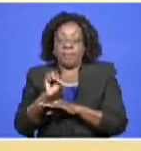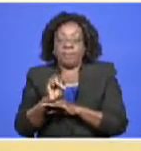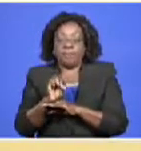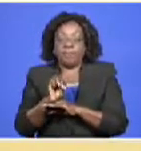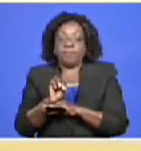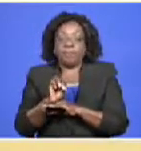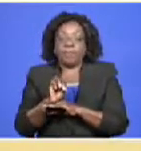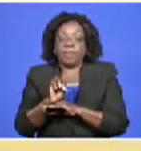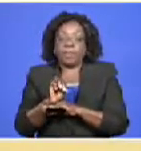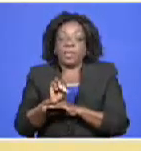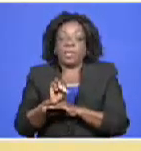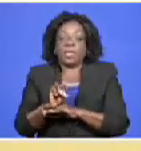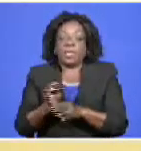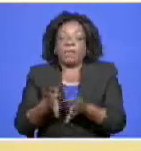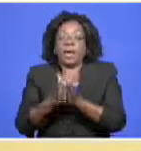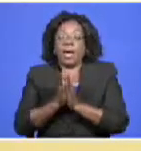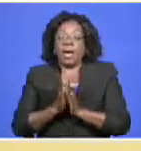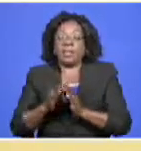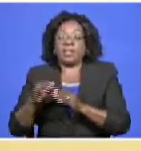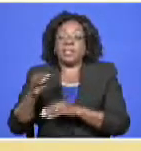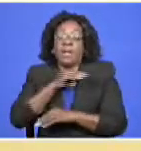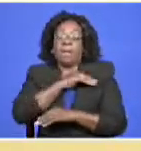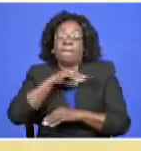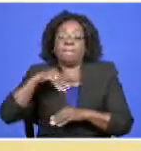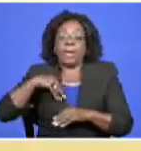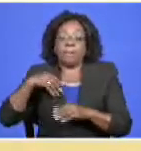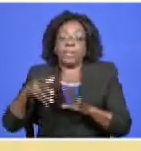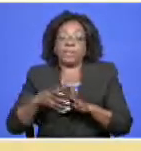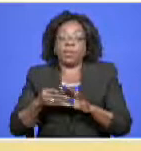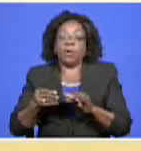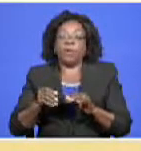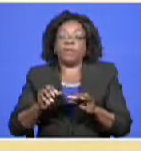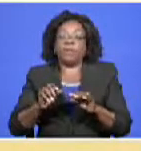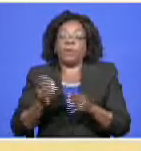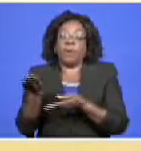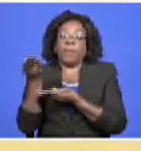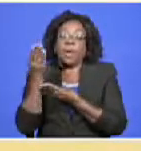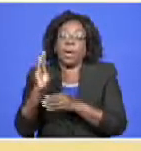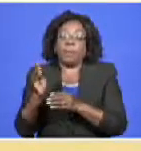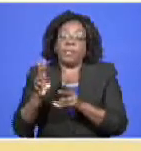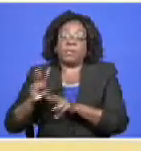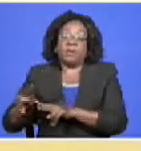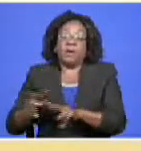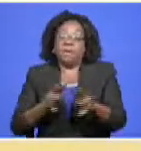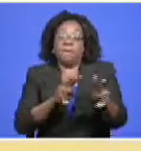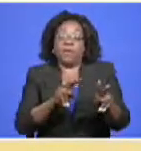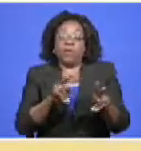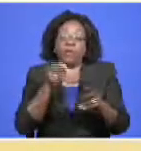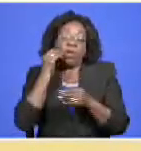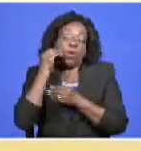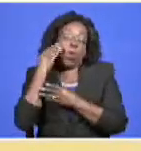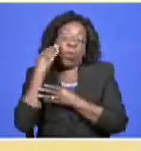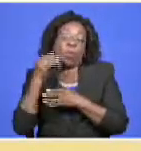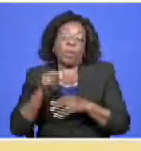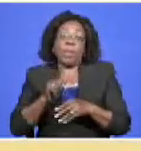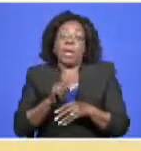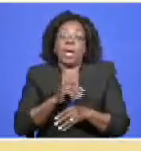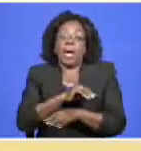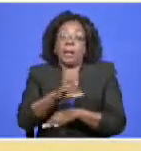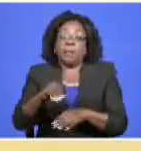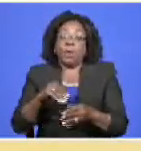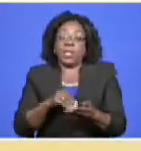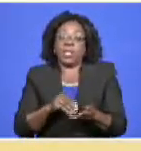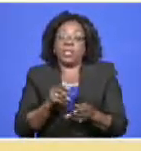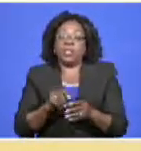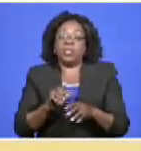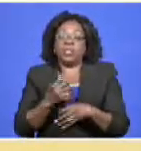The DRA has asked members of the Bahamas United Funeral Homes and Morticians Association and the Bahamas Christian Council to